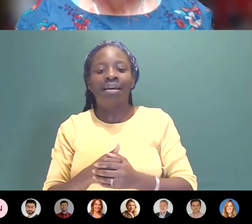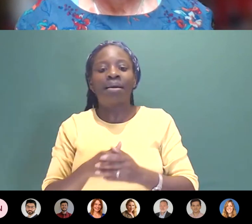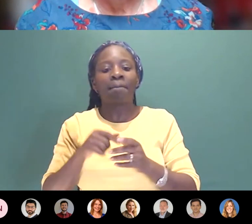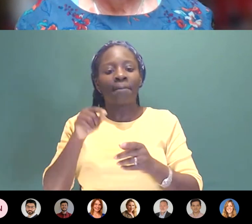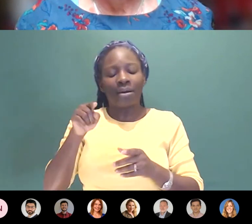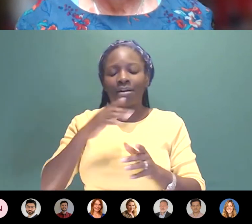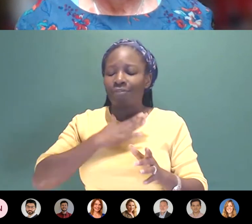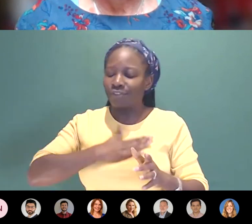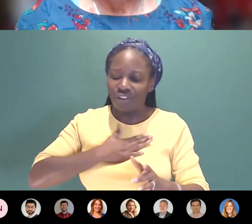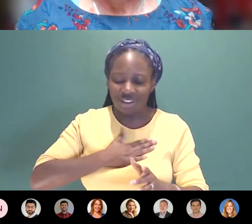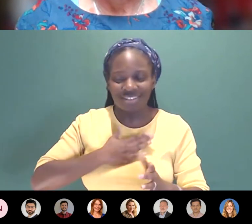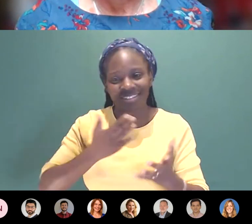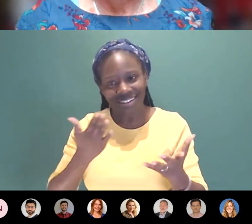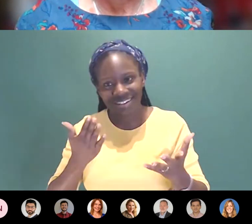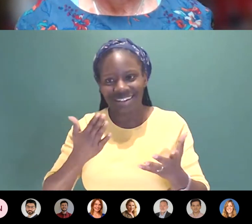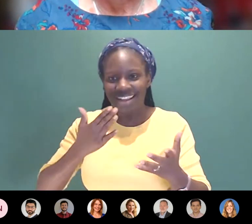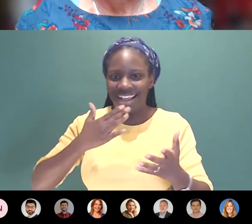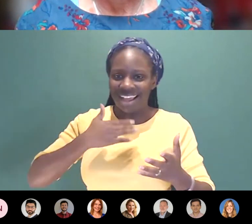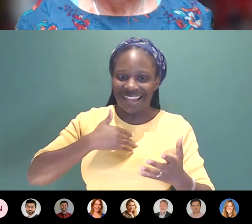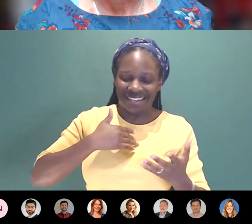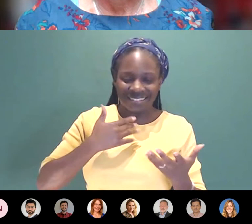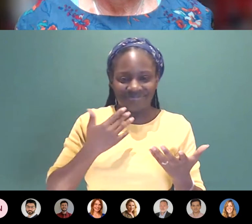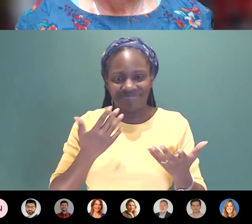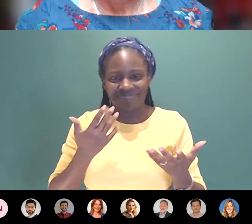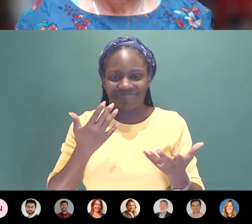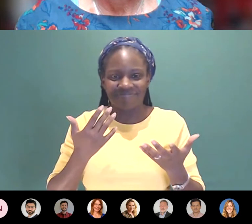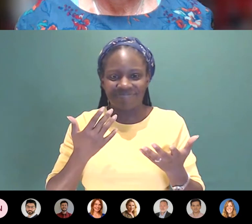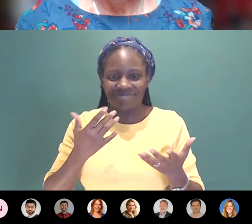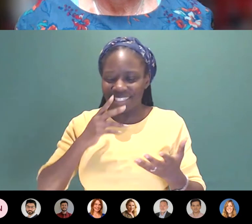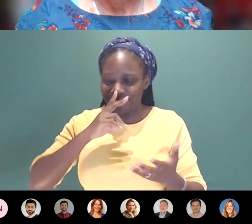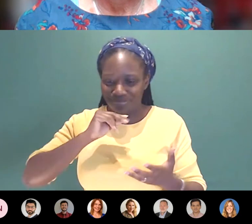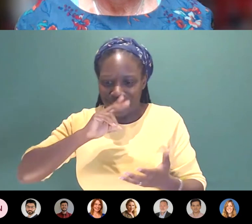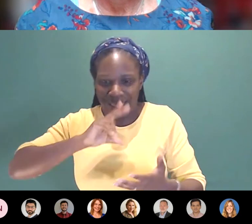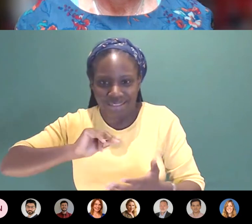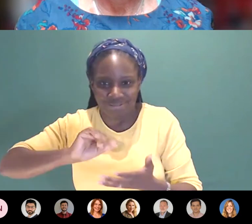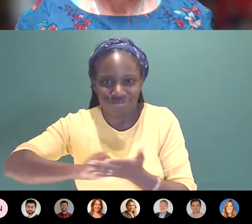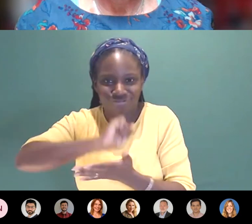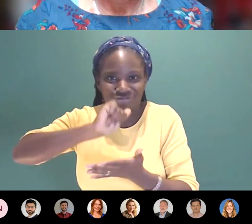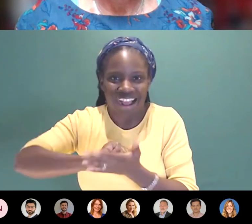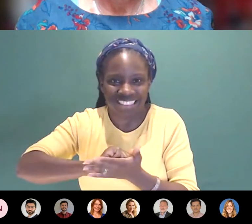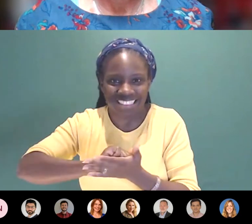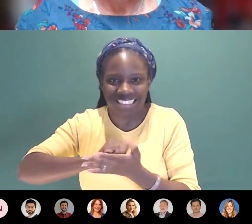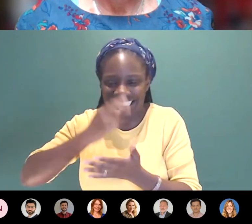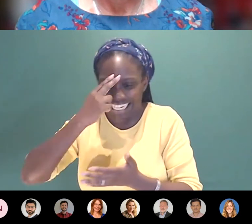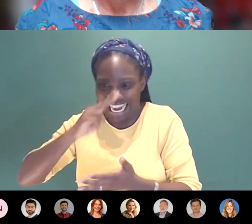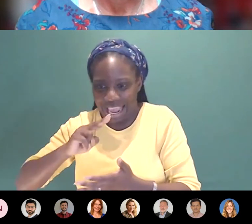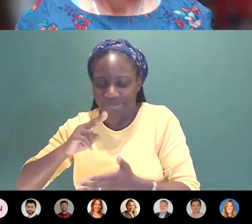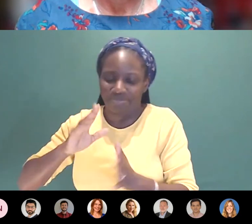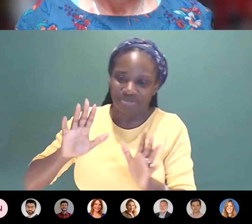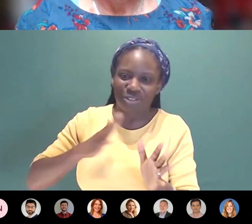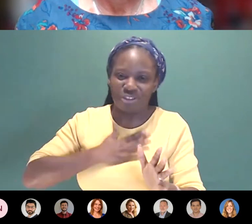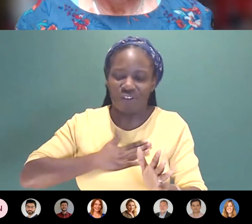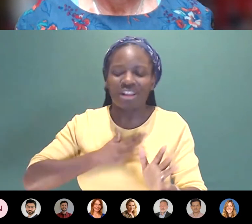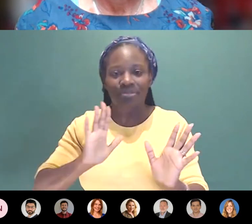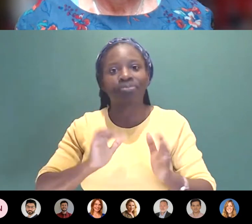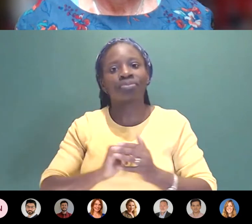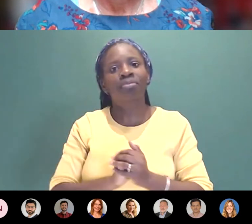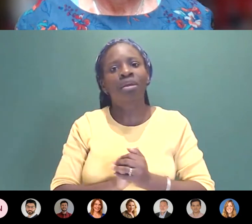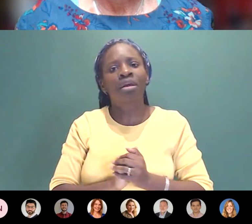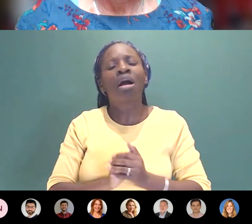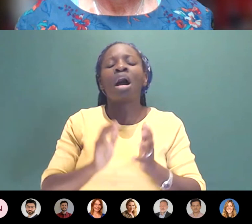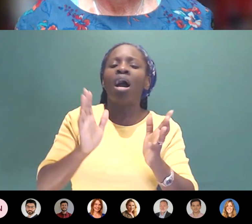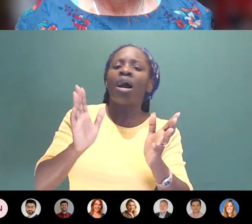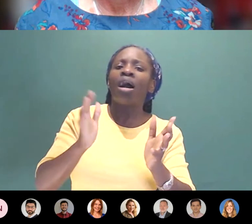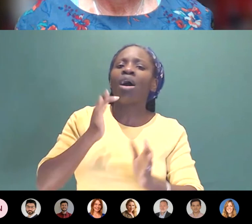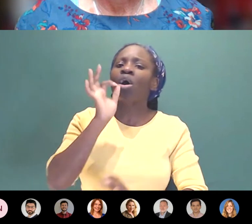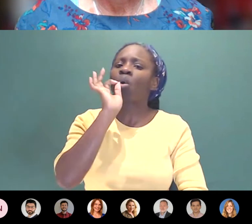forgive me if I'm just misspelling it or mispronouncing it. So my